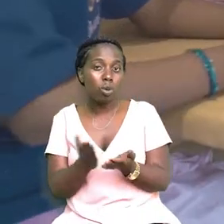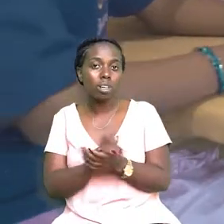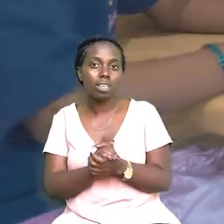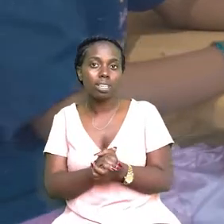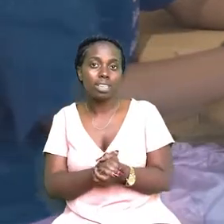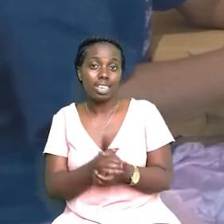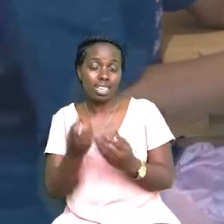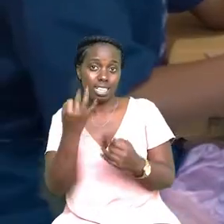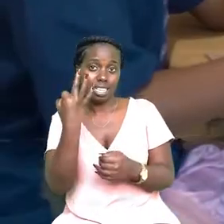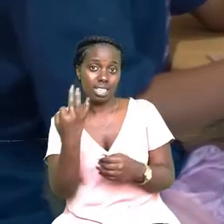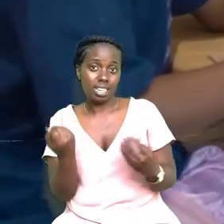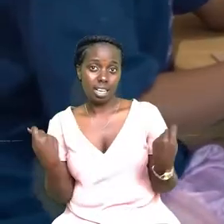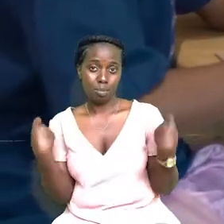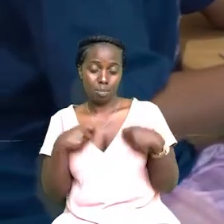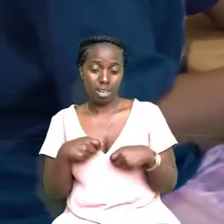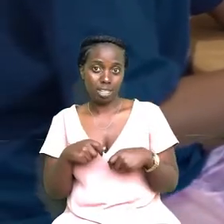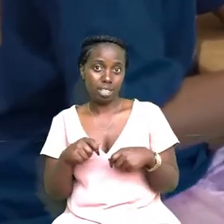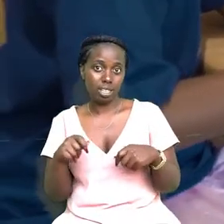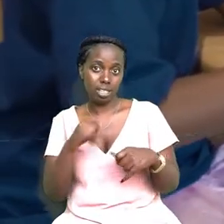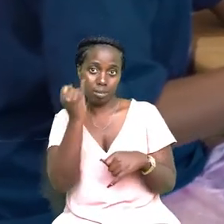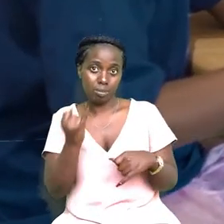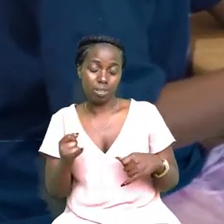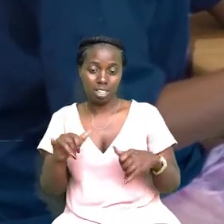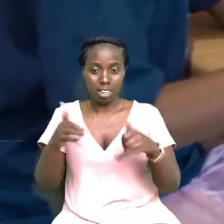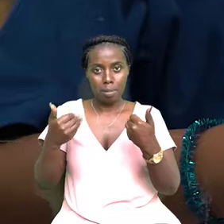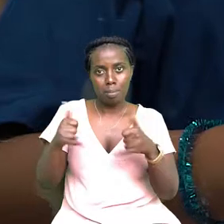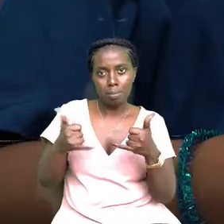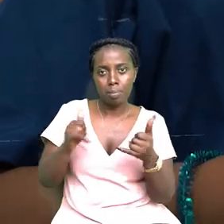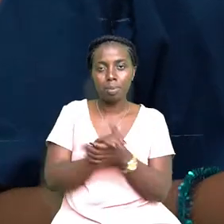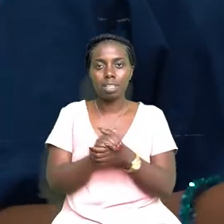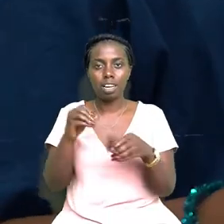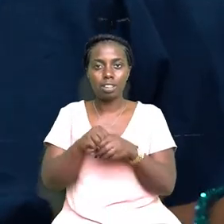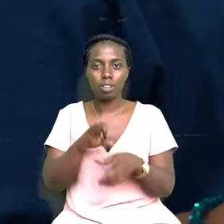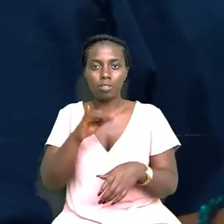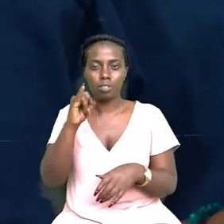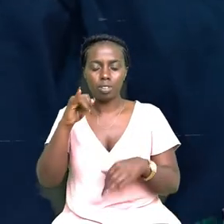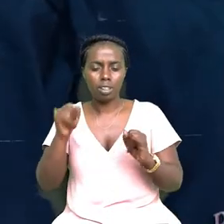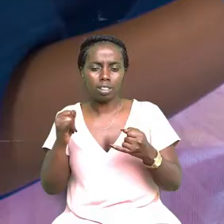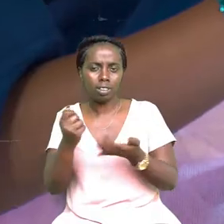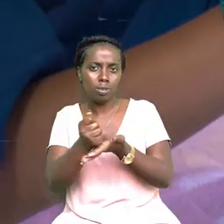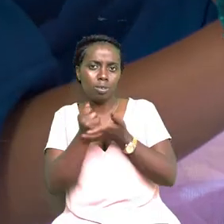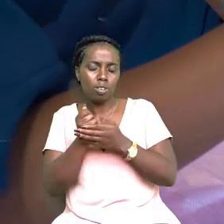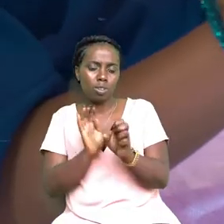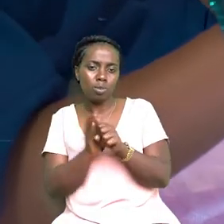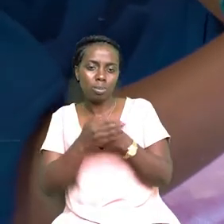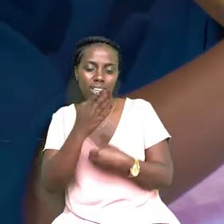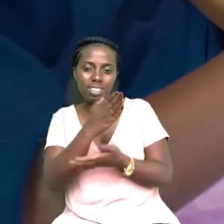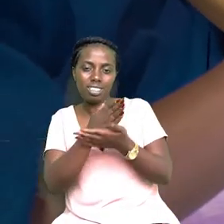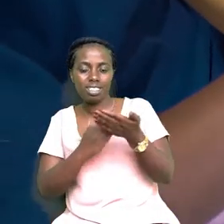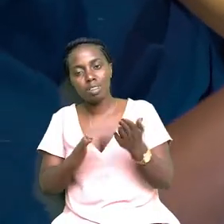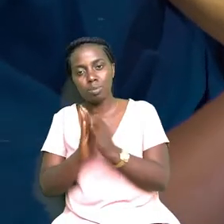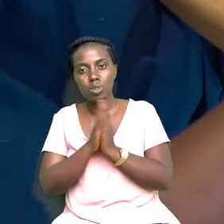3D bags, shapes, puppets, even Fifi, she's trying to help me to make some